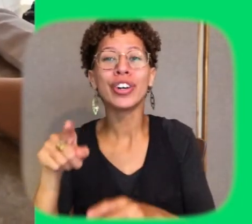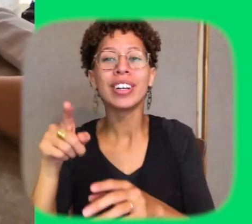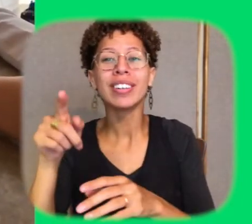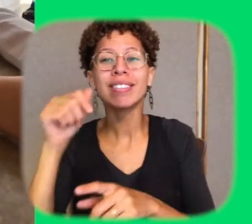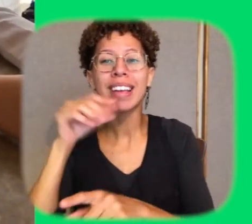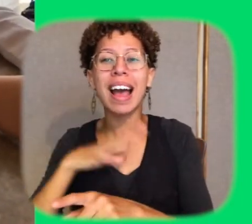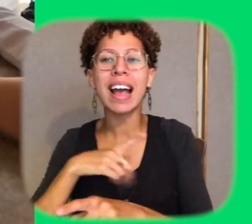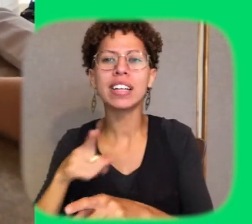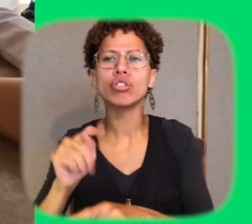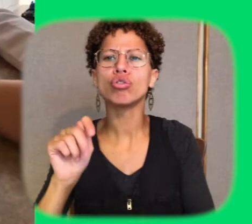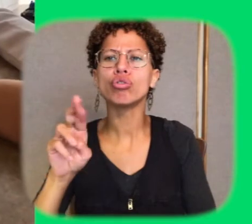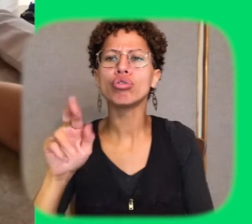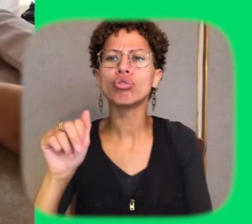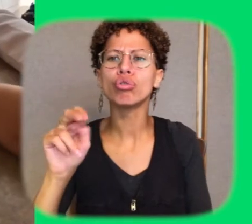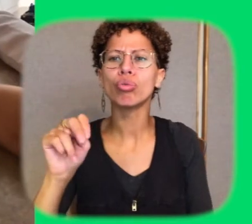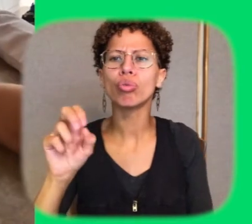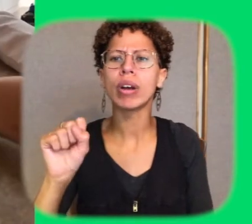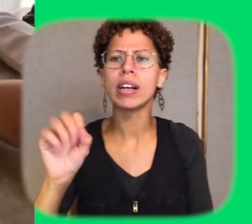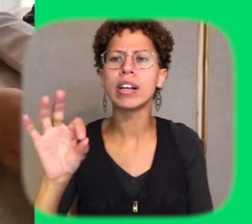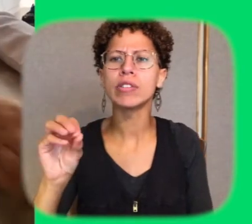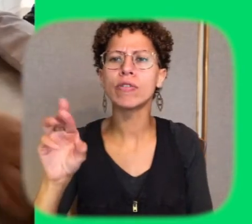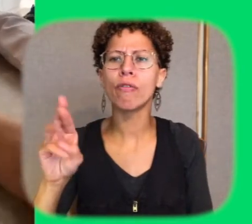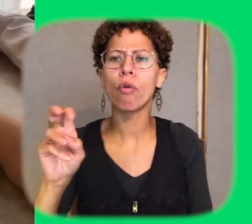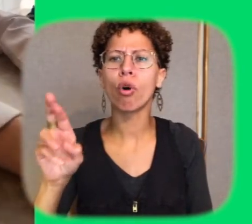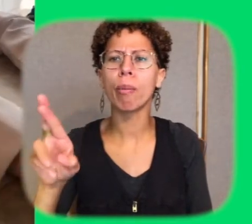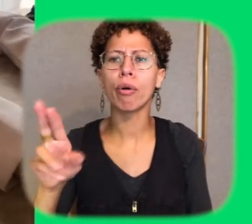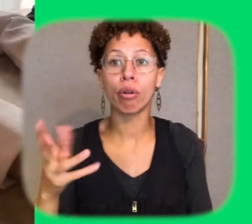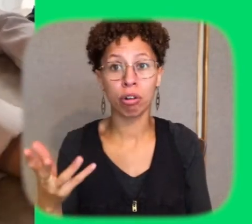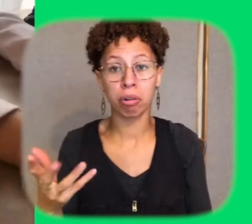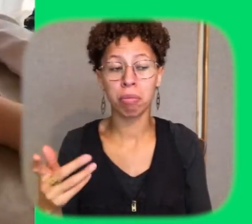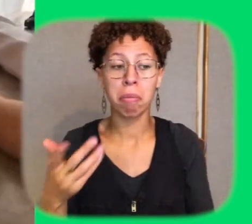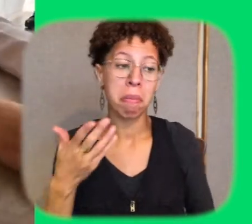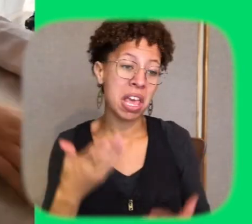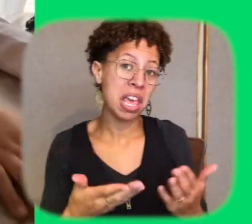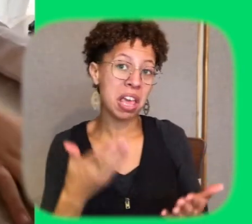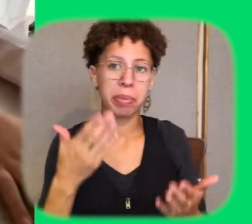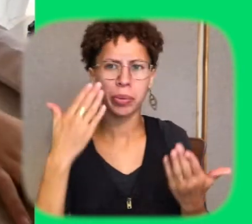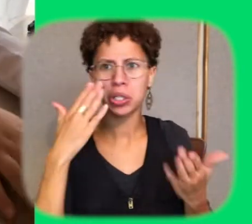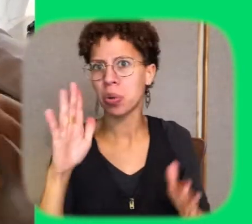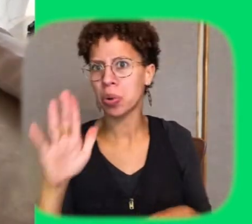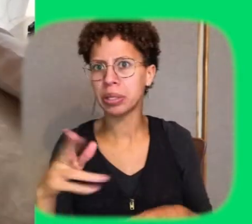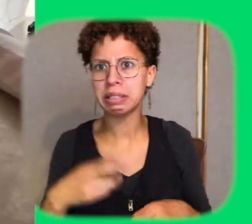We're not too sure. We don't know his name. Could be. That's another good idea. Well...